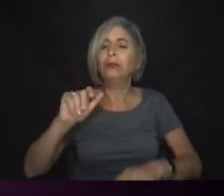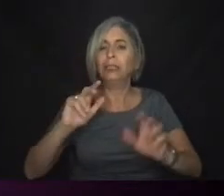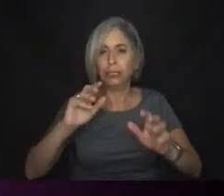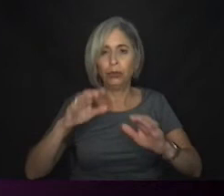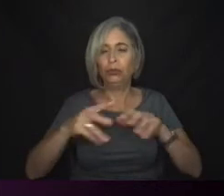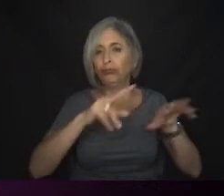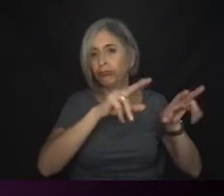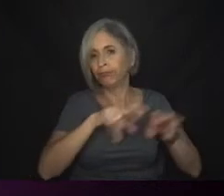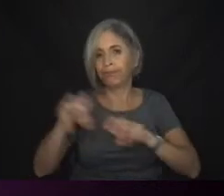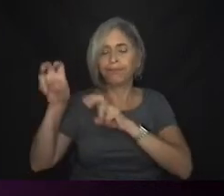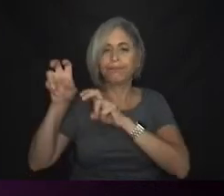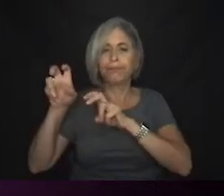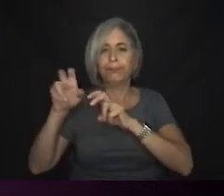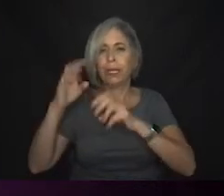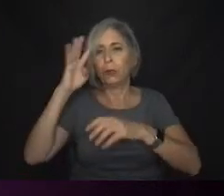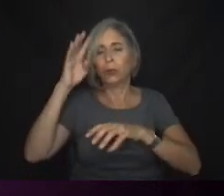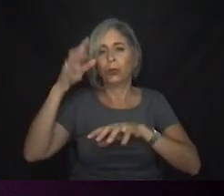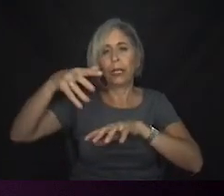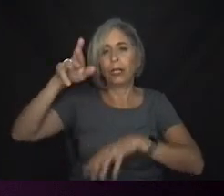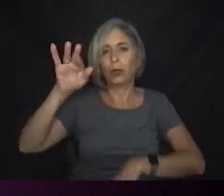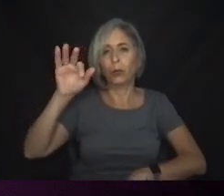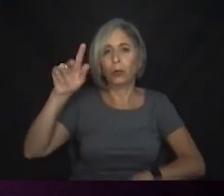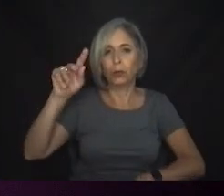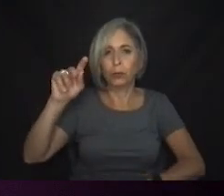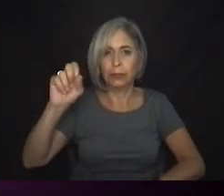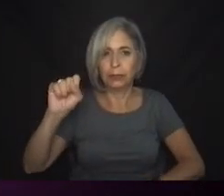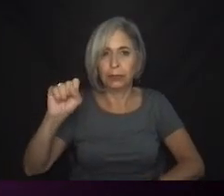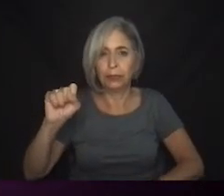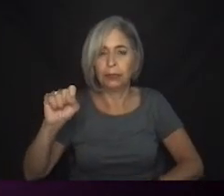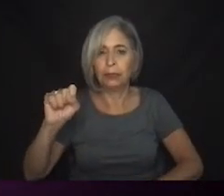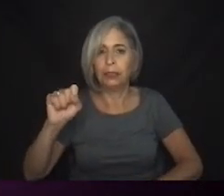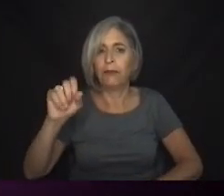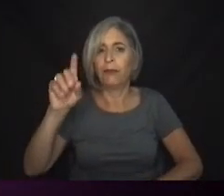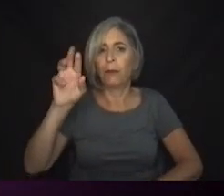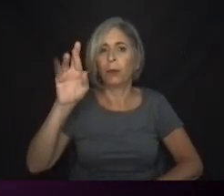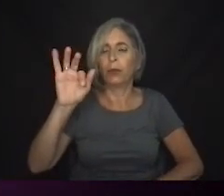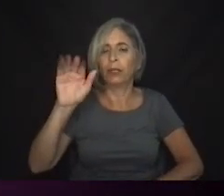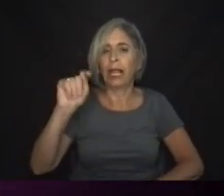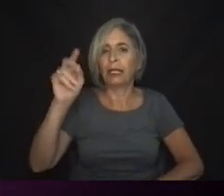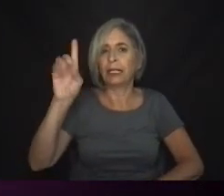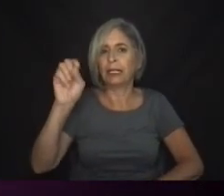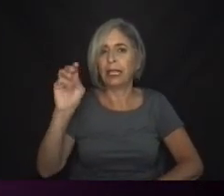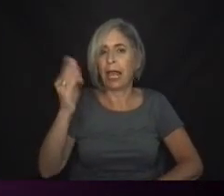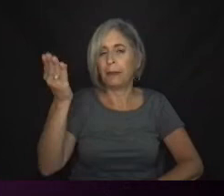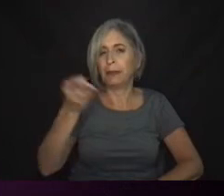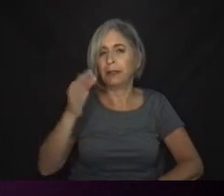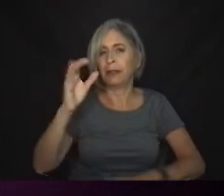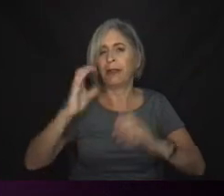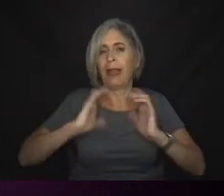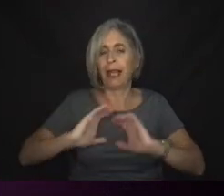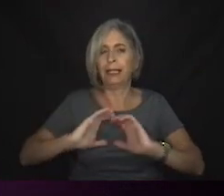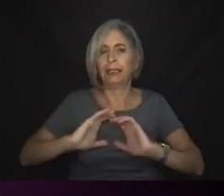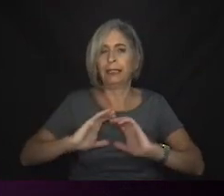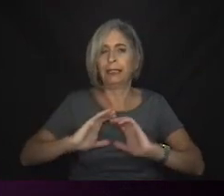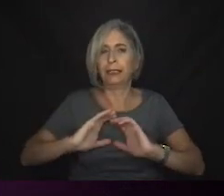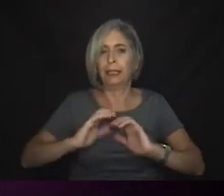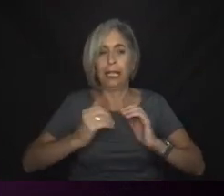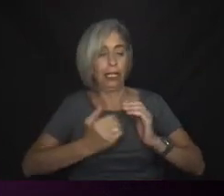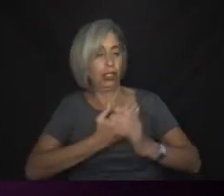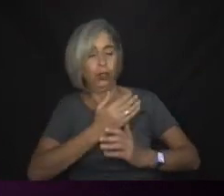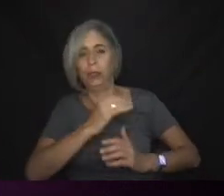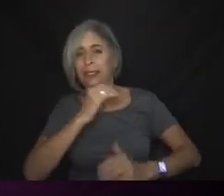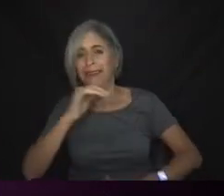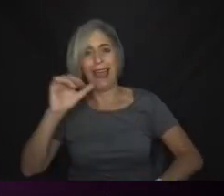create root from React DOM/client. This is the new way to do it in React 18. It is not